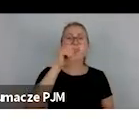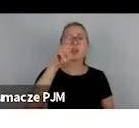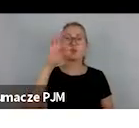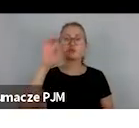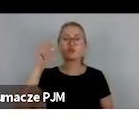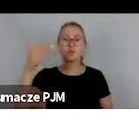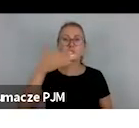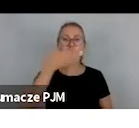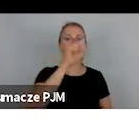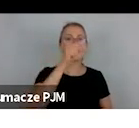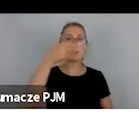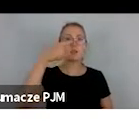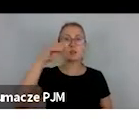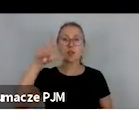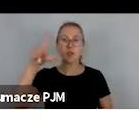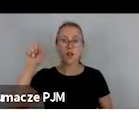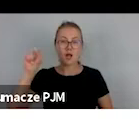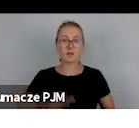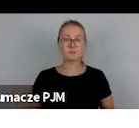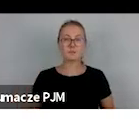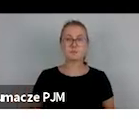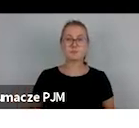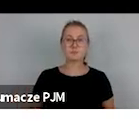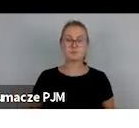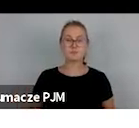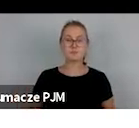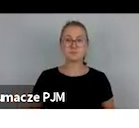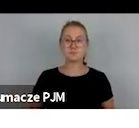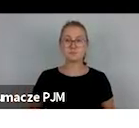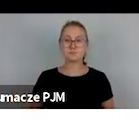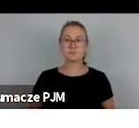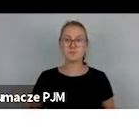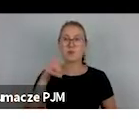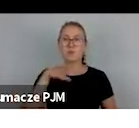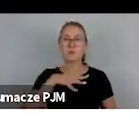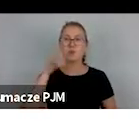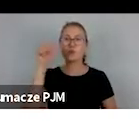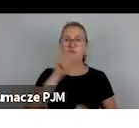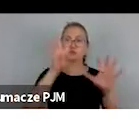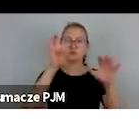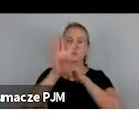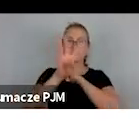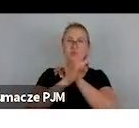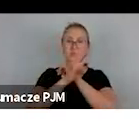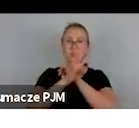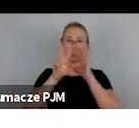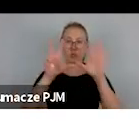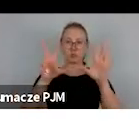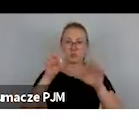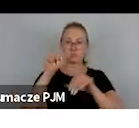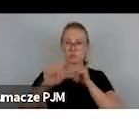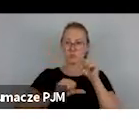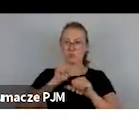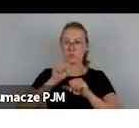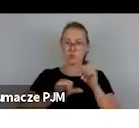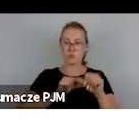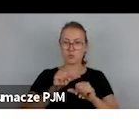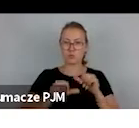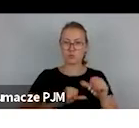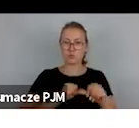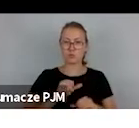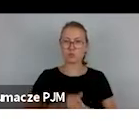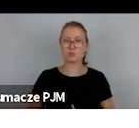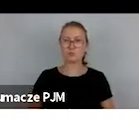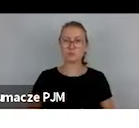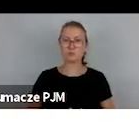1998. The man standing next to him, you may also know Kumi Naidoo. He became the General Secretary of Amnesty International